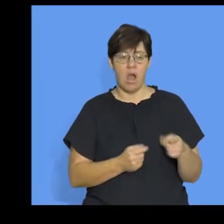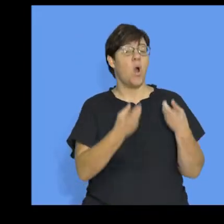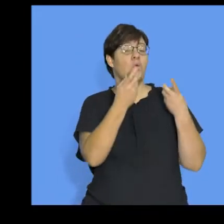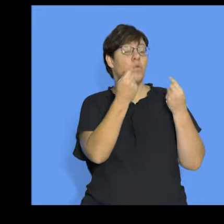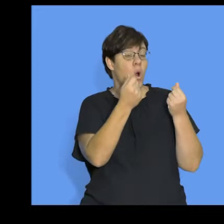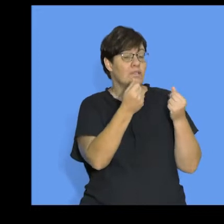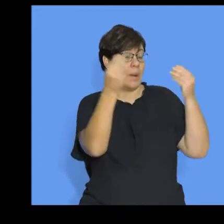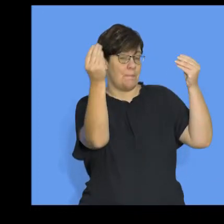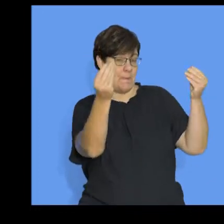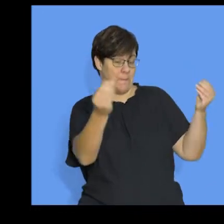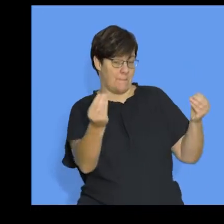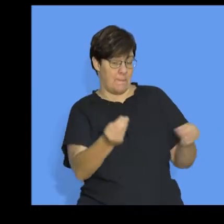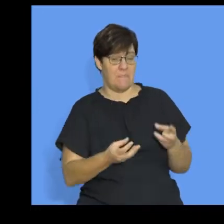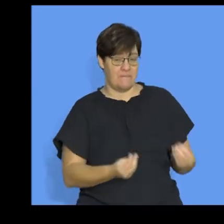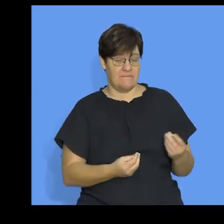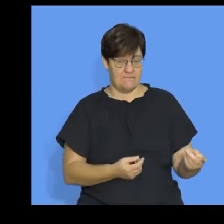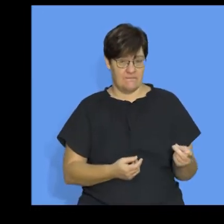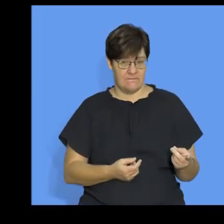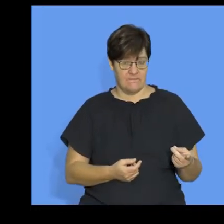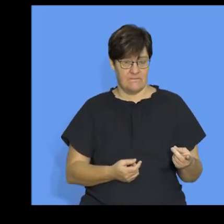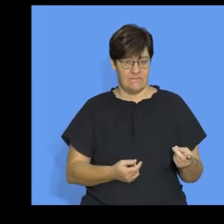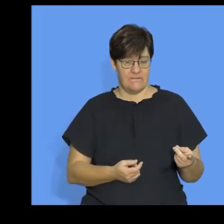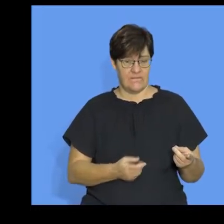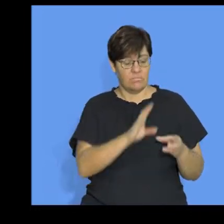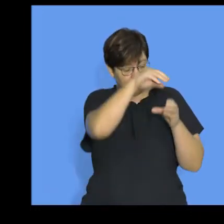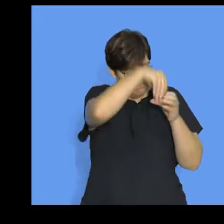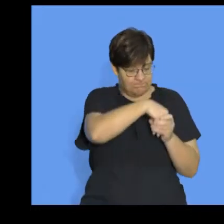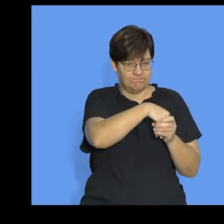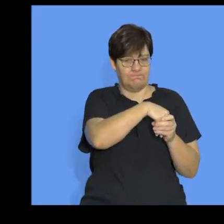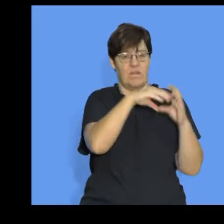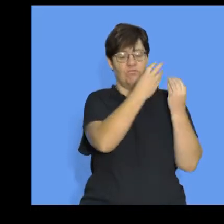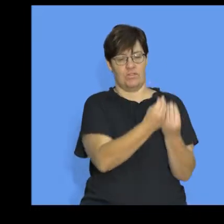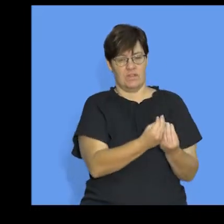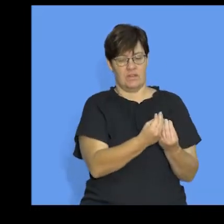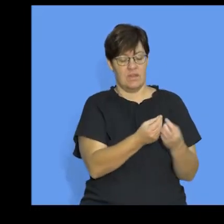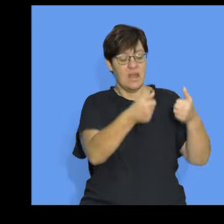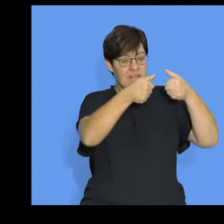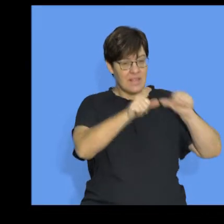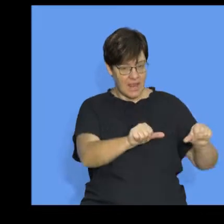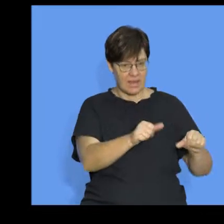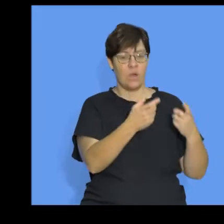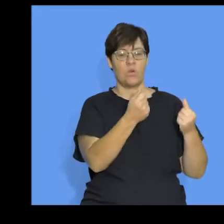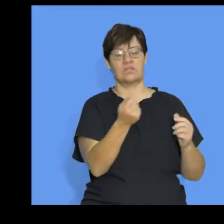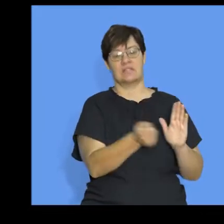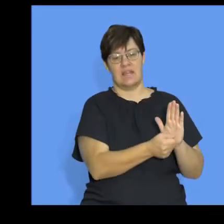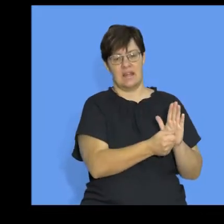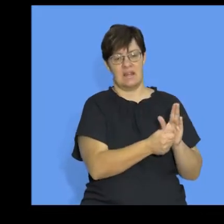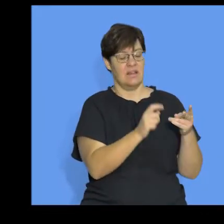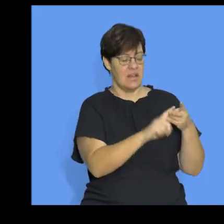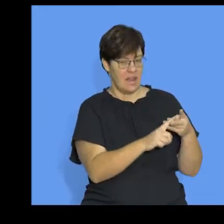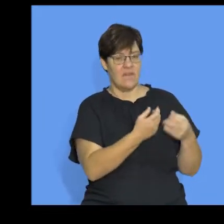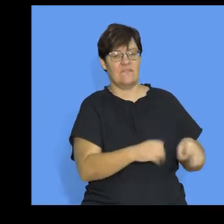costing, right? So all of it falls within the costing. Then you have your cost of sales and your value of